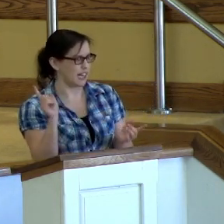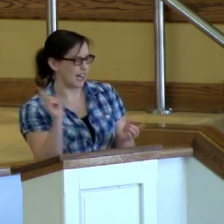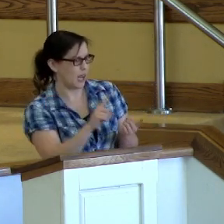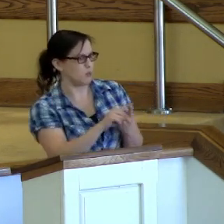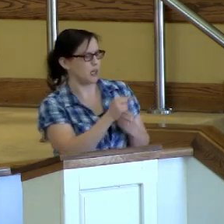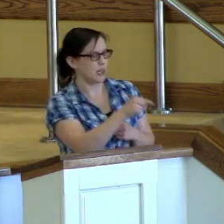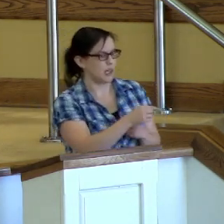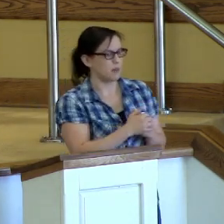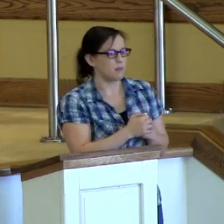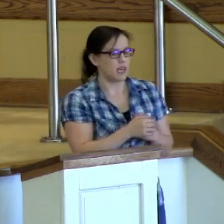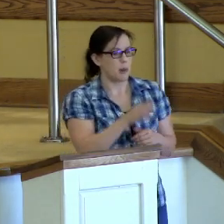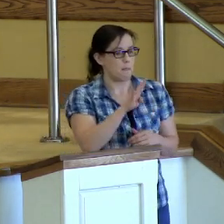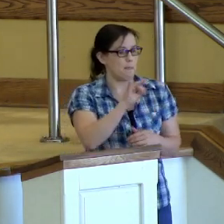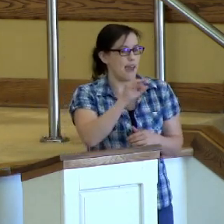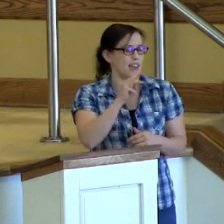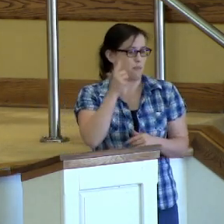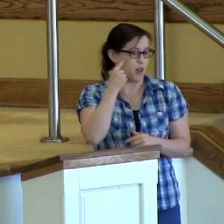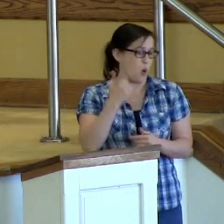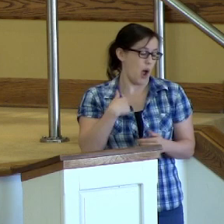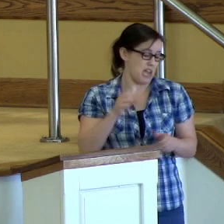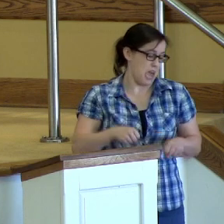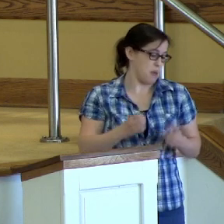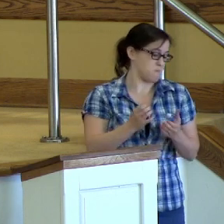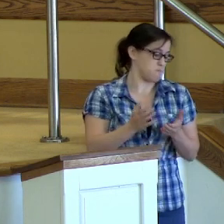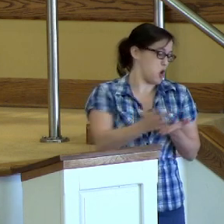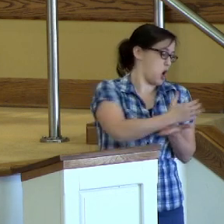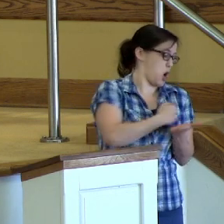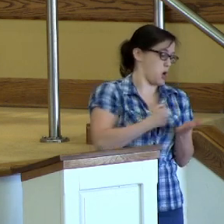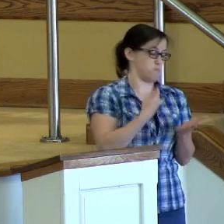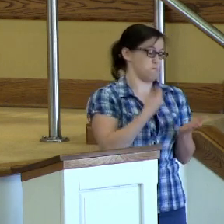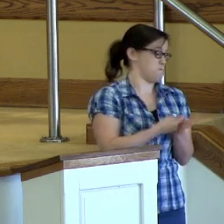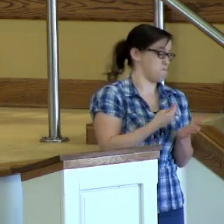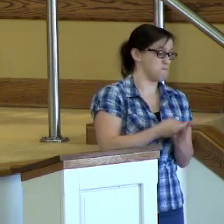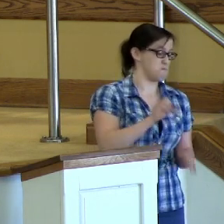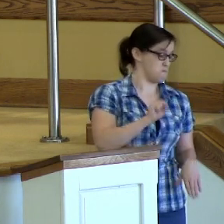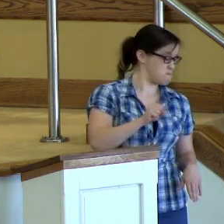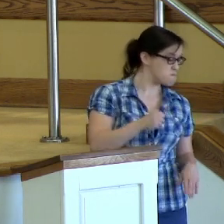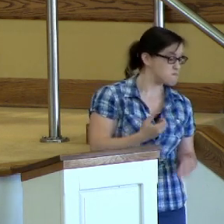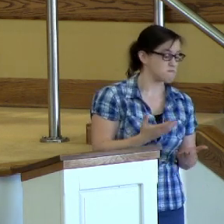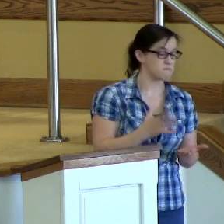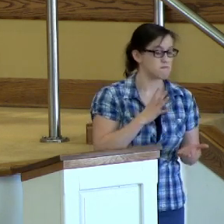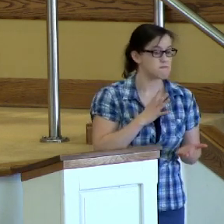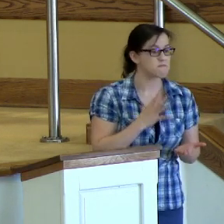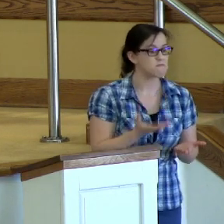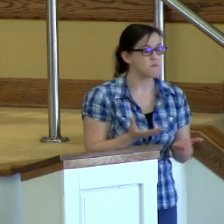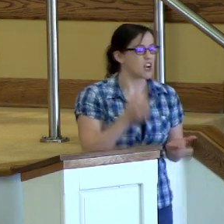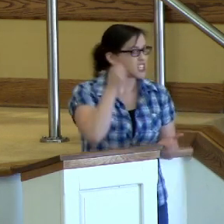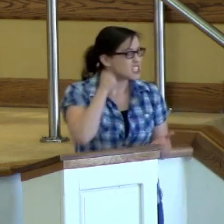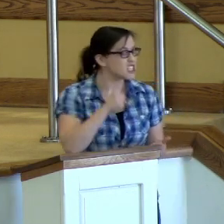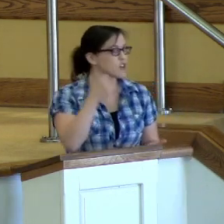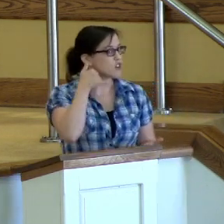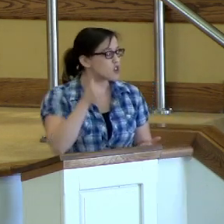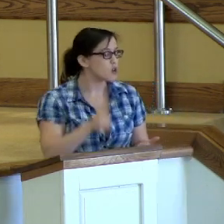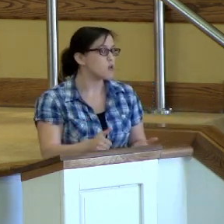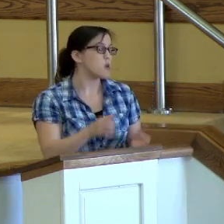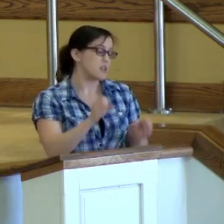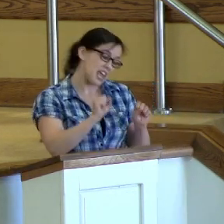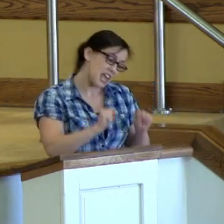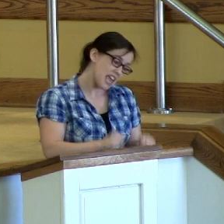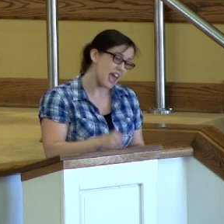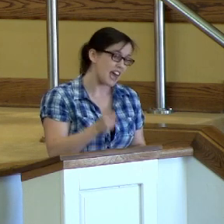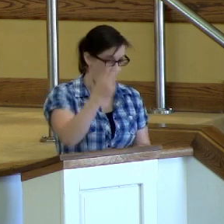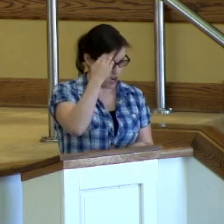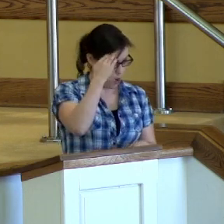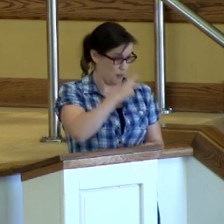this. Yeah. You know, so he thought, man, I can make some good stuff, because he already said he's silver, gold. I mean, this guy's rich.